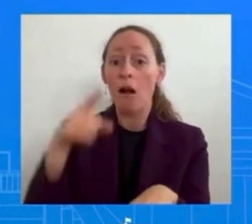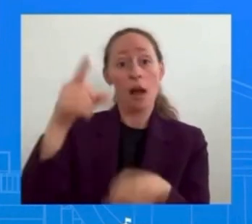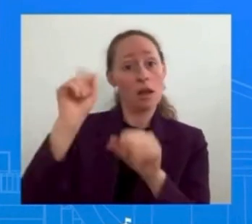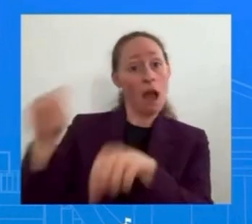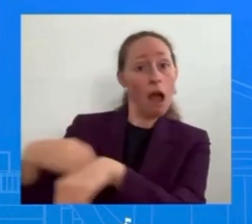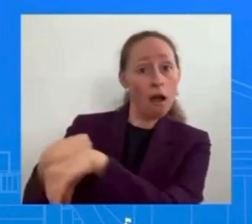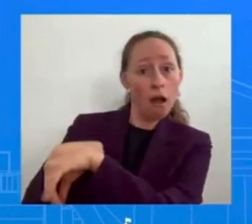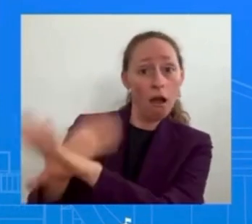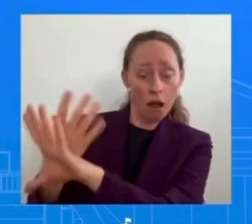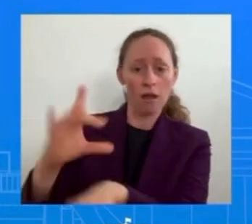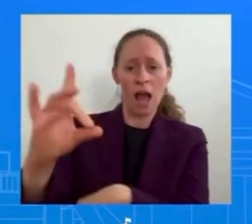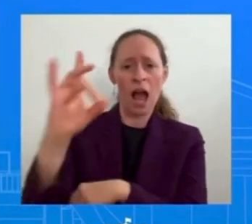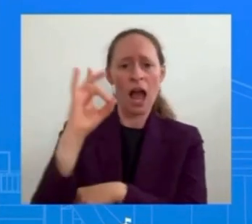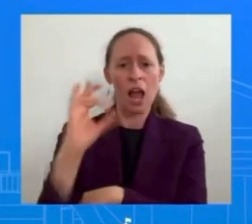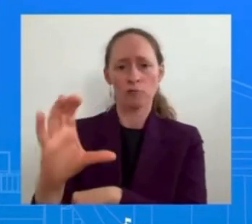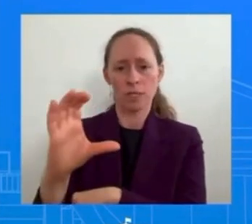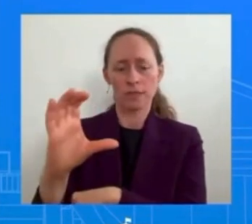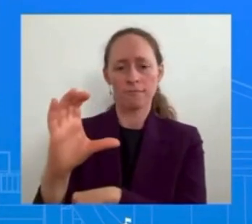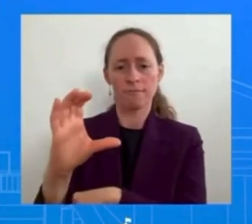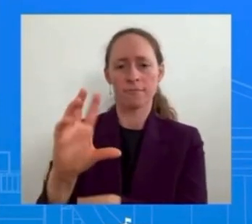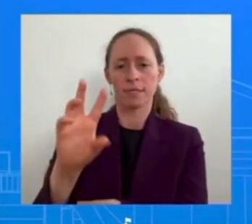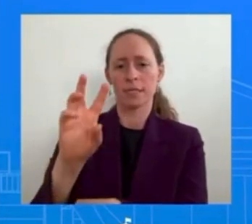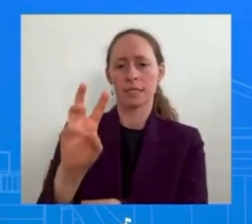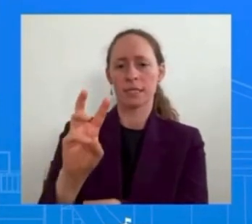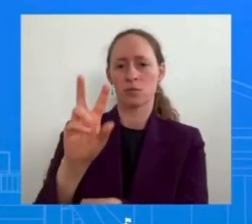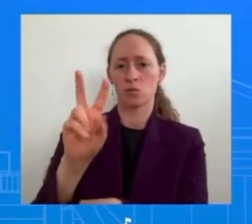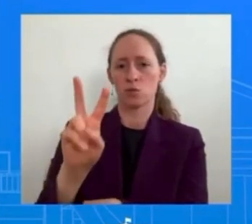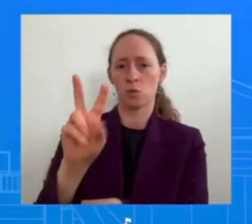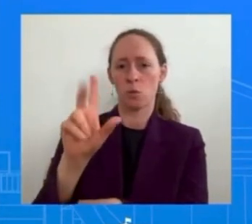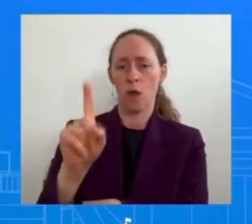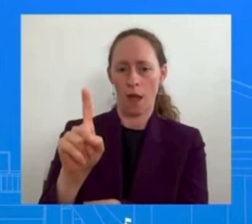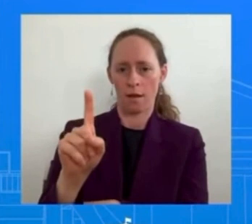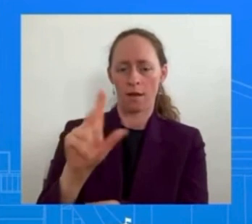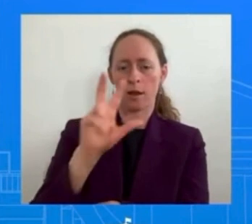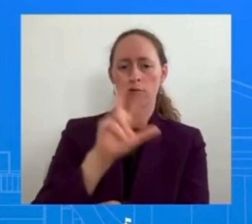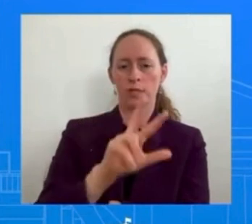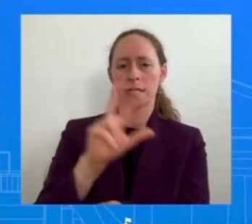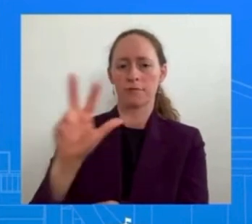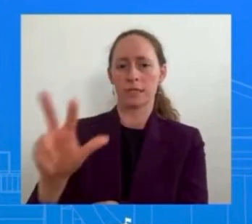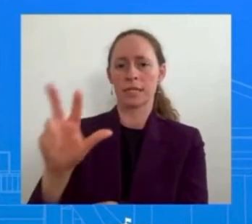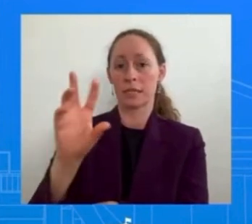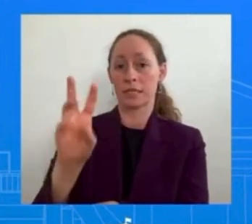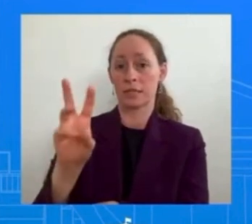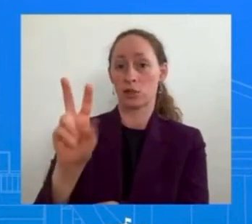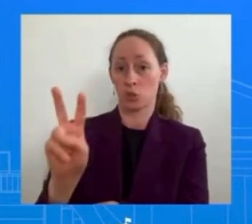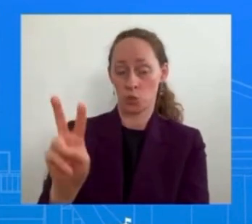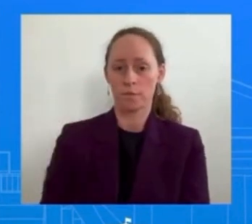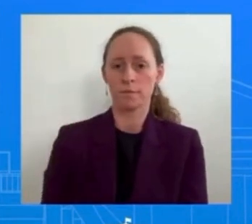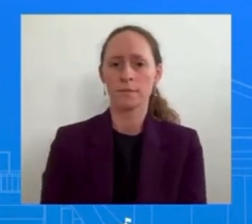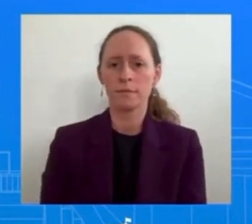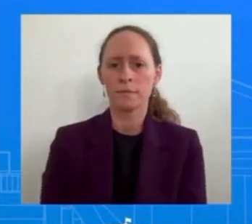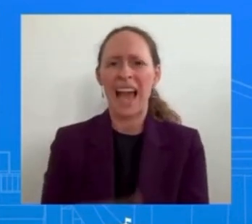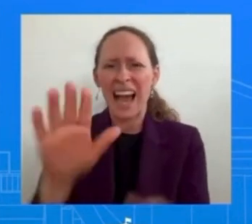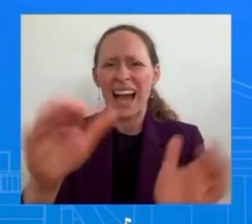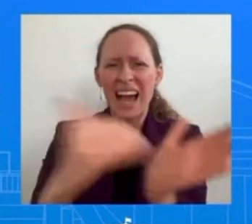1-800-621-3362. We also opened our first... Can you please repeat the number? Yep,